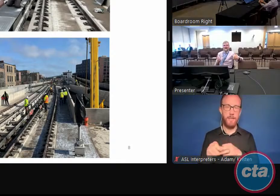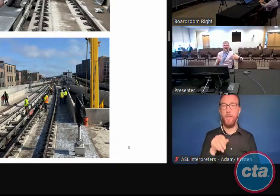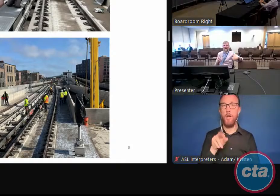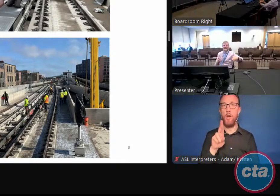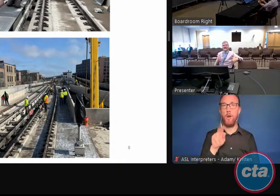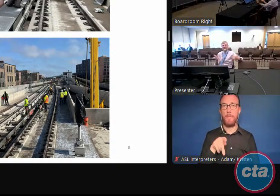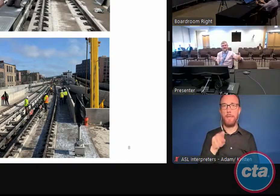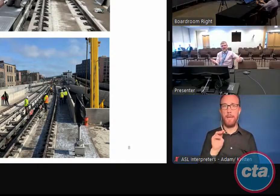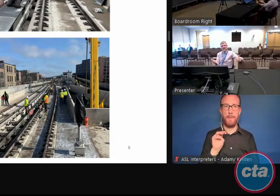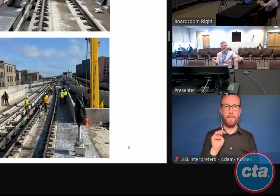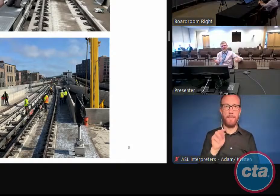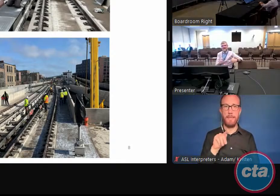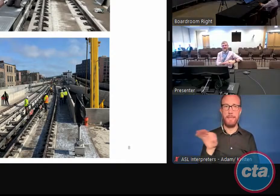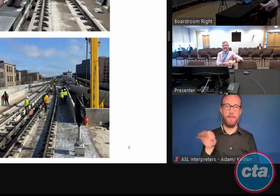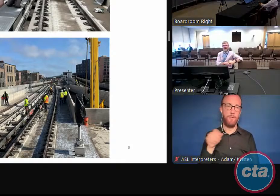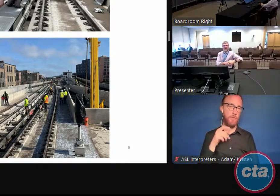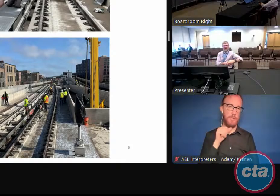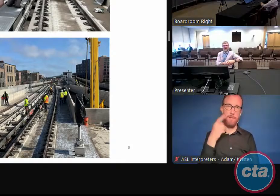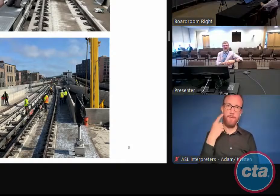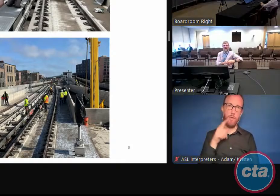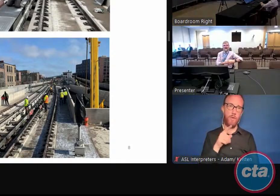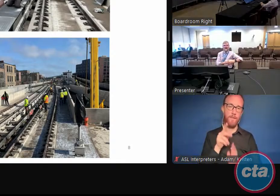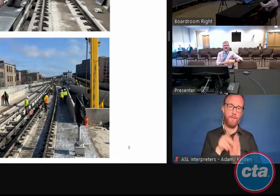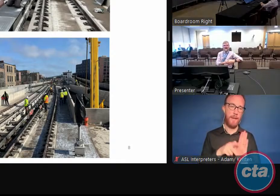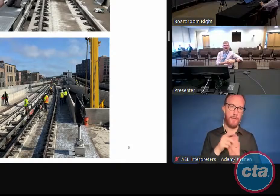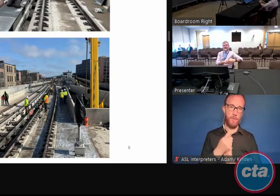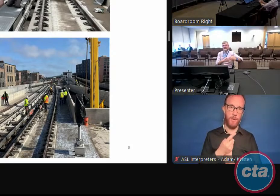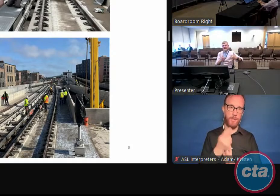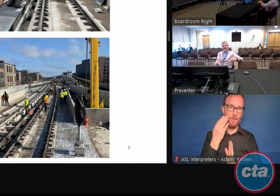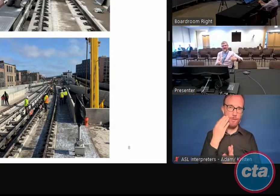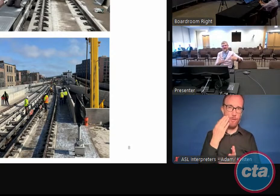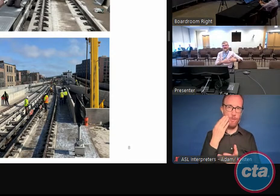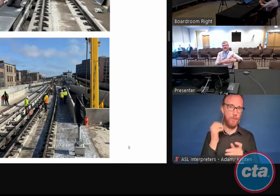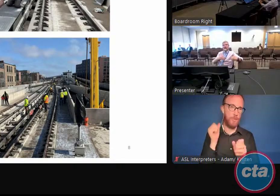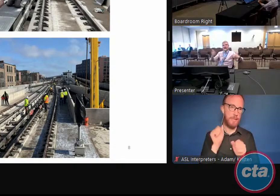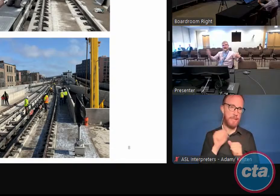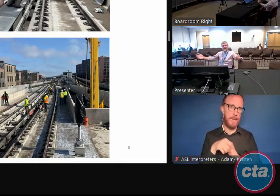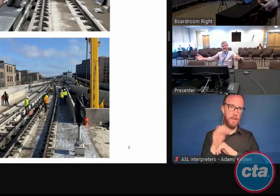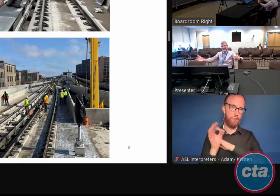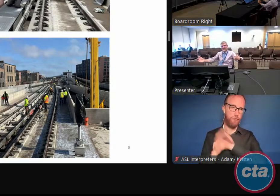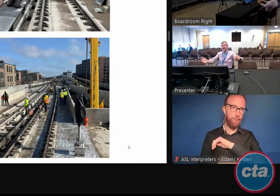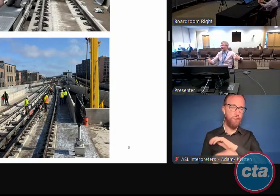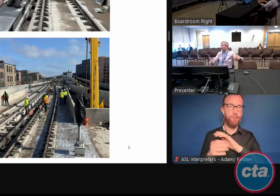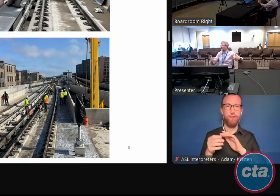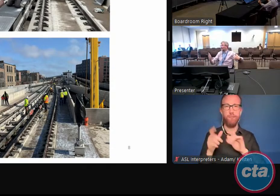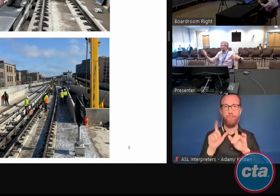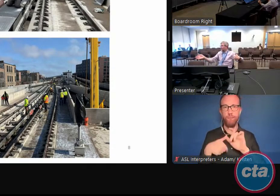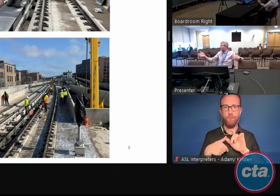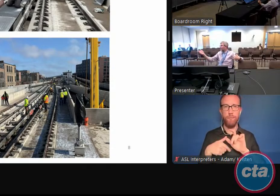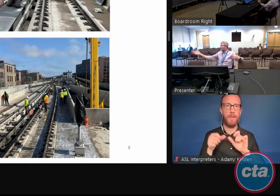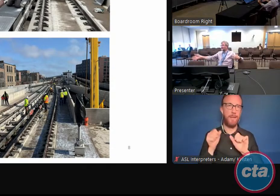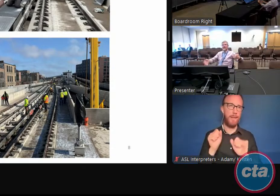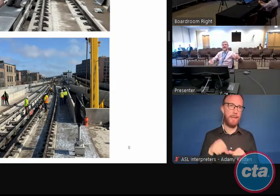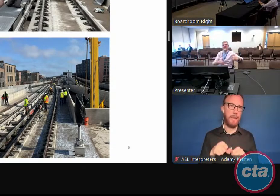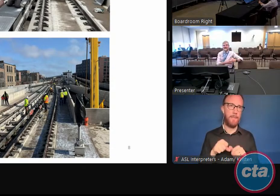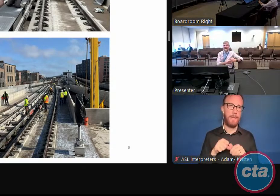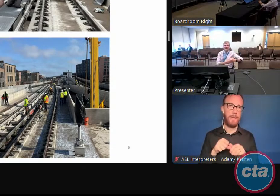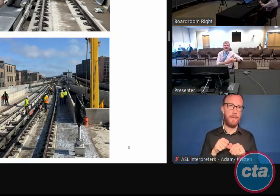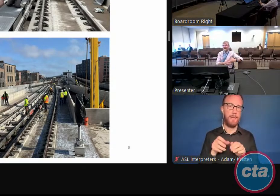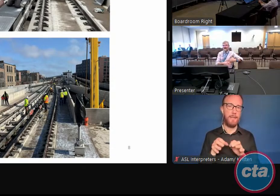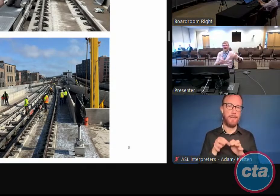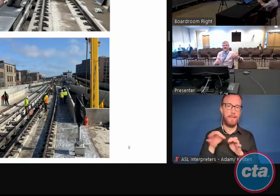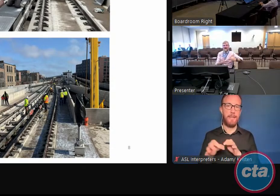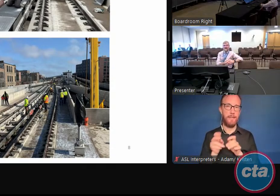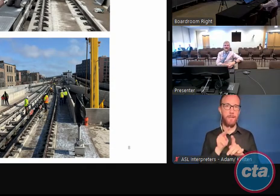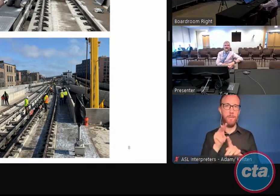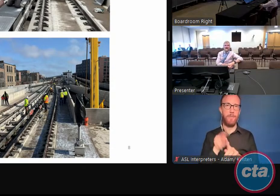not for RPM phase 1, right? So it could sunset. It could be extended to accommodate a phase 2, a phase 3, a phase 7,